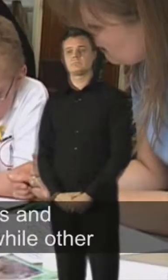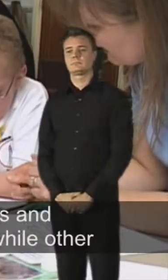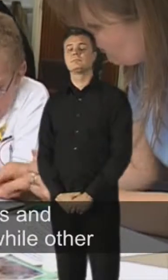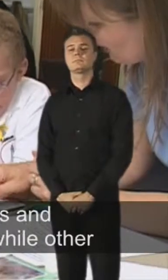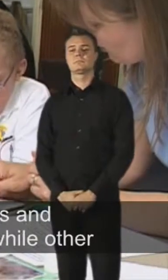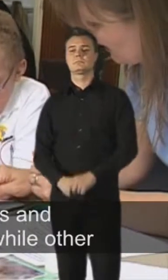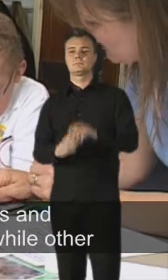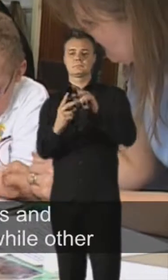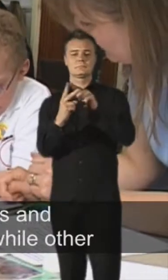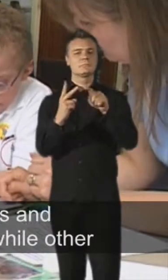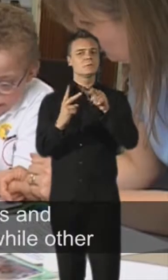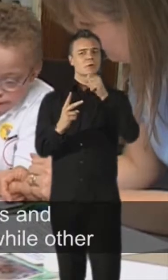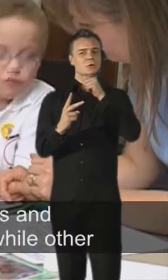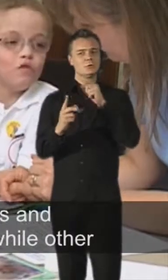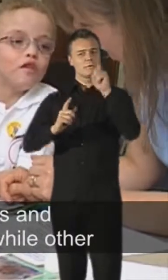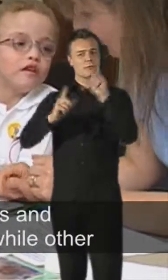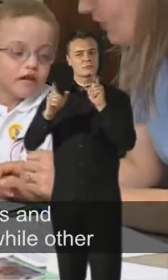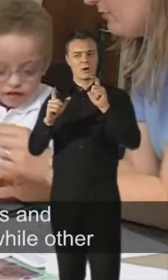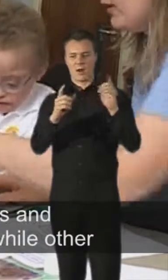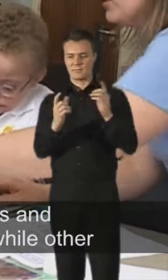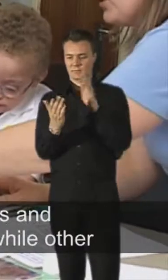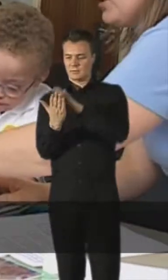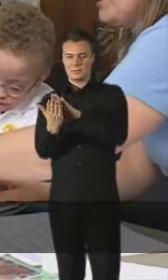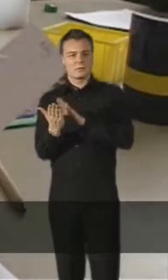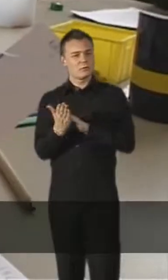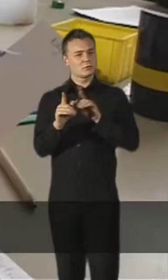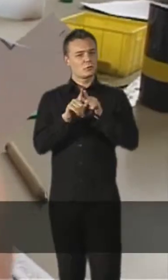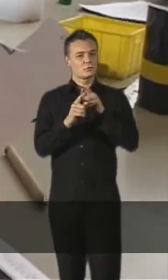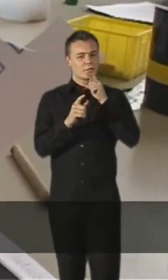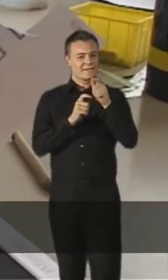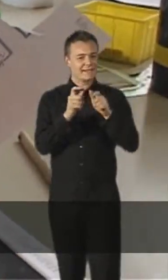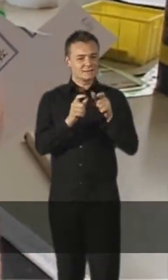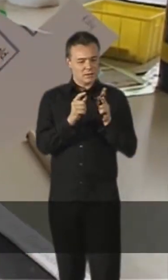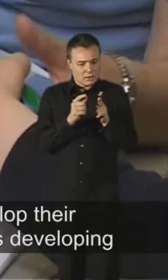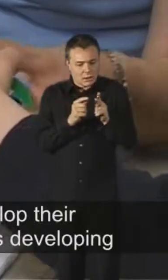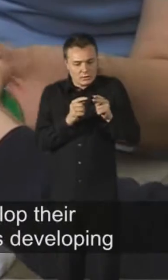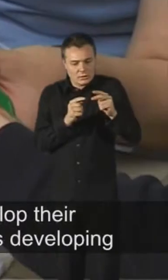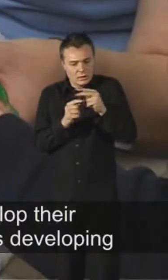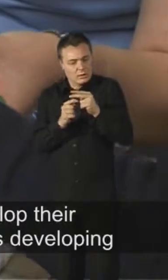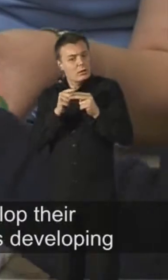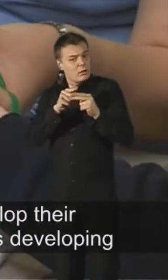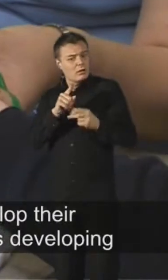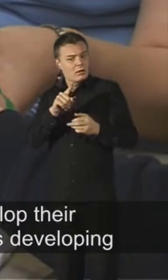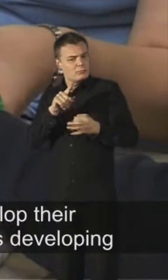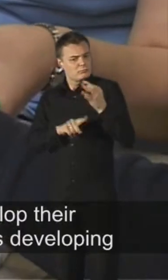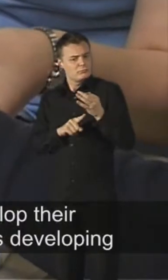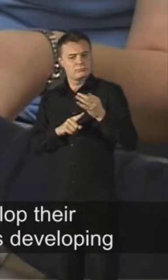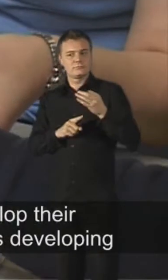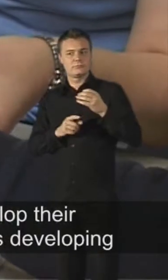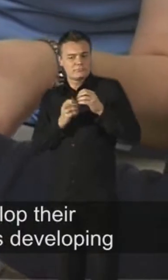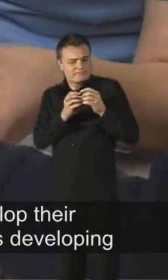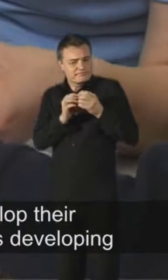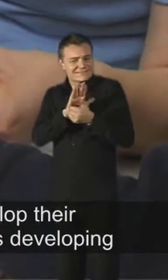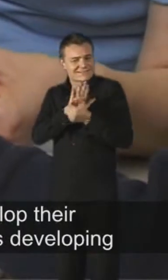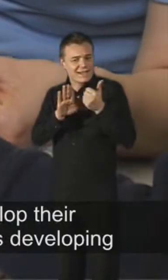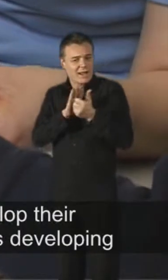Kobe and Ben are using photographs and cutting out text to illustrate the visit while other children are writing. These activities are planned to develop their fine